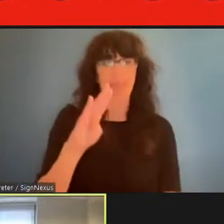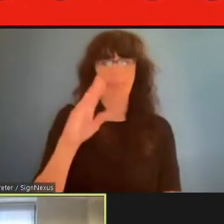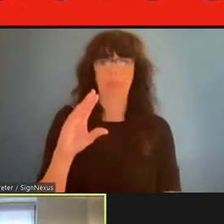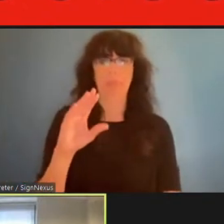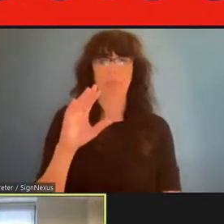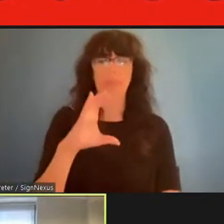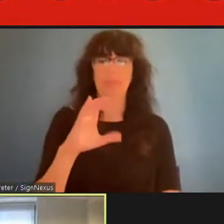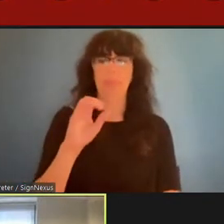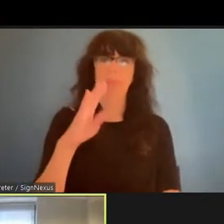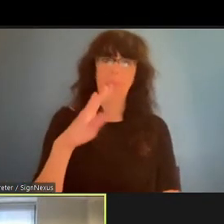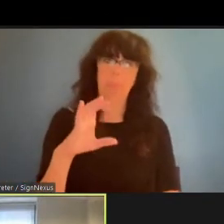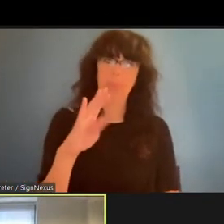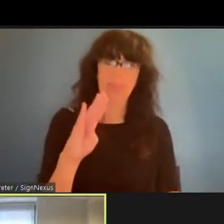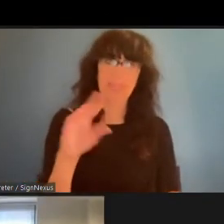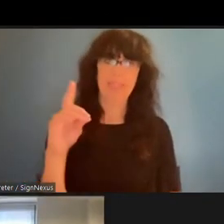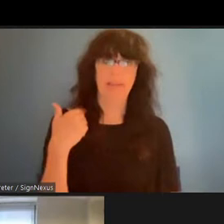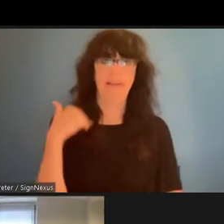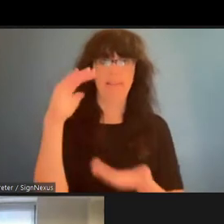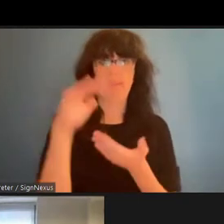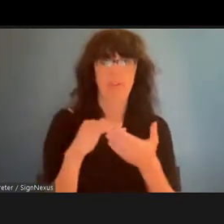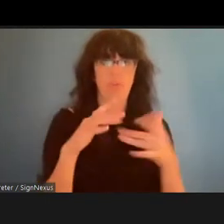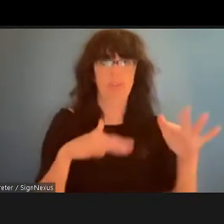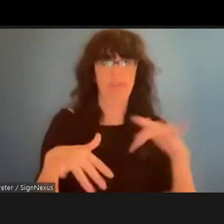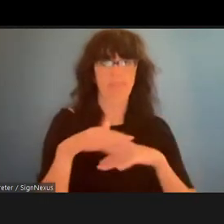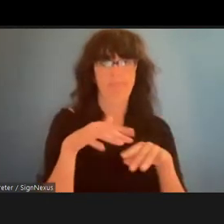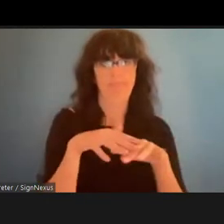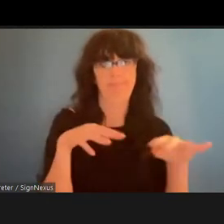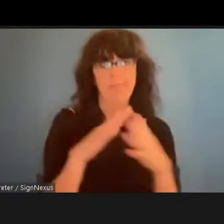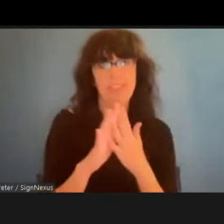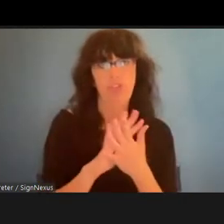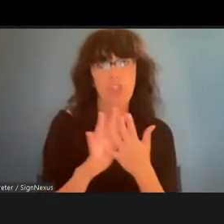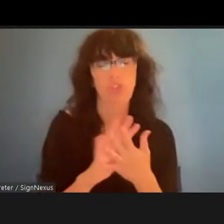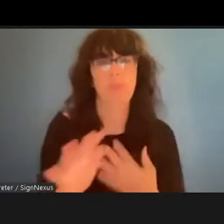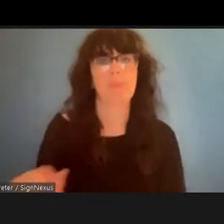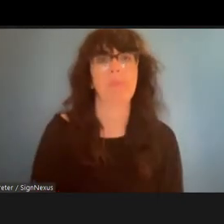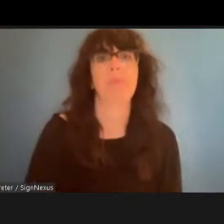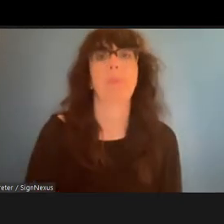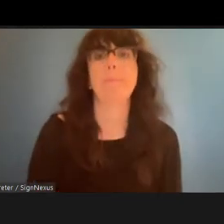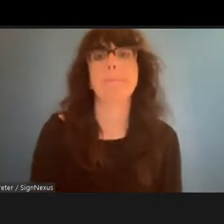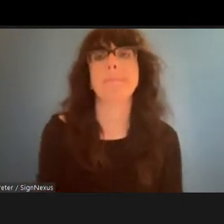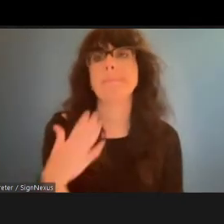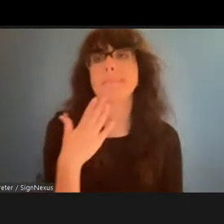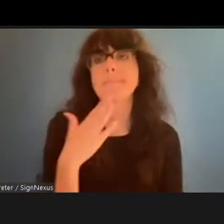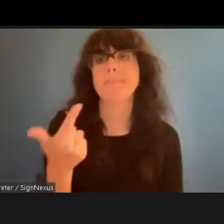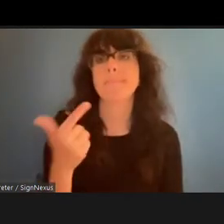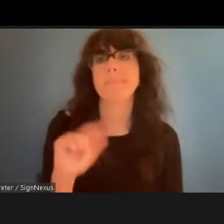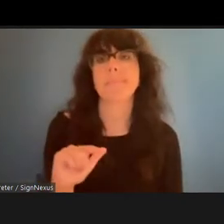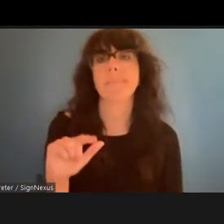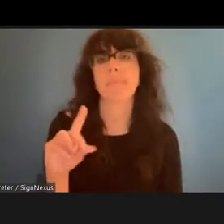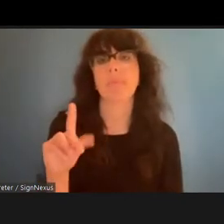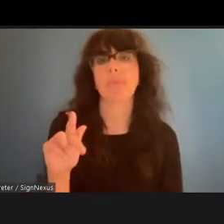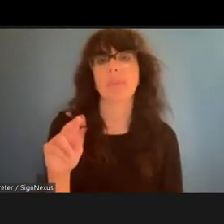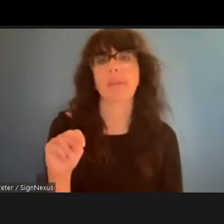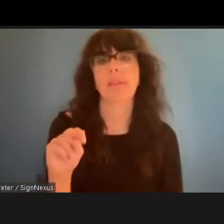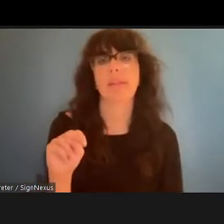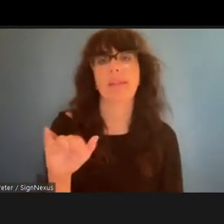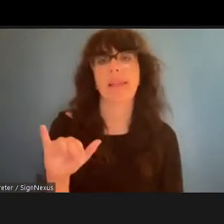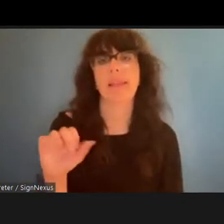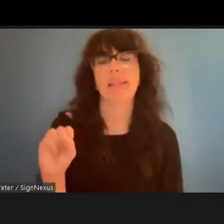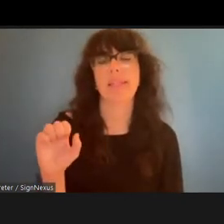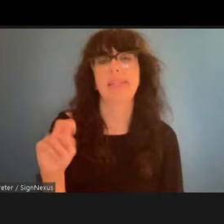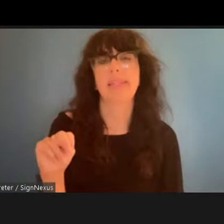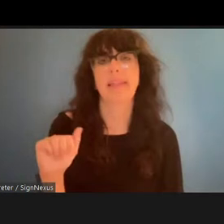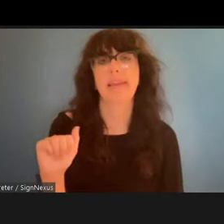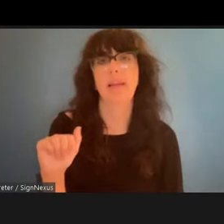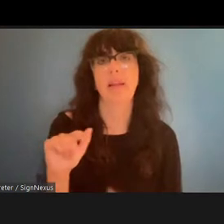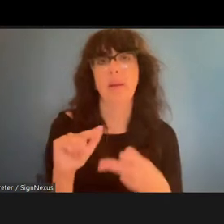you thank you the next speaker is danny cena followed